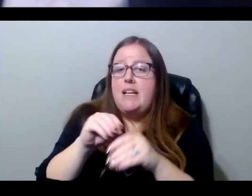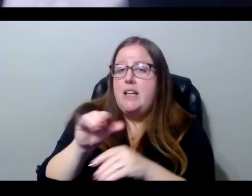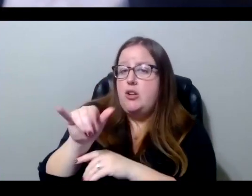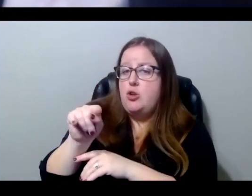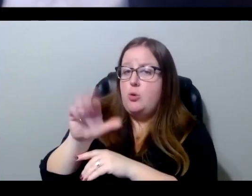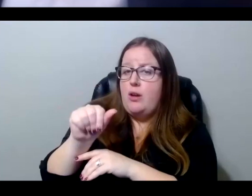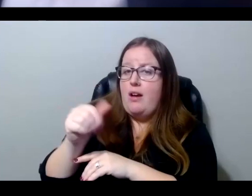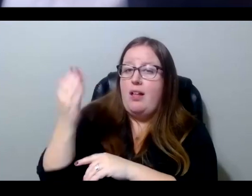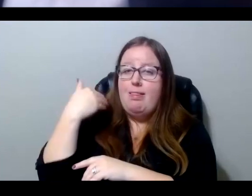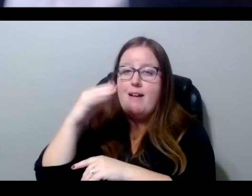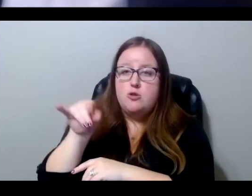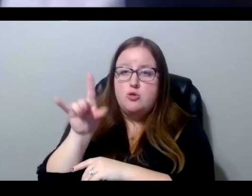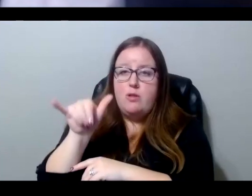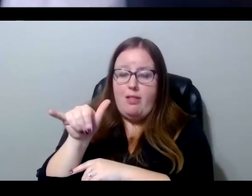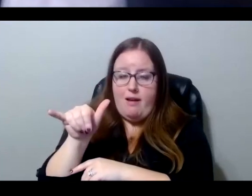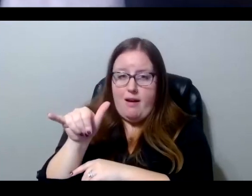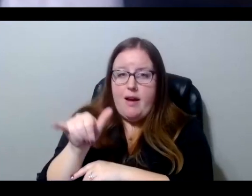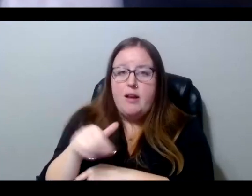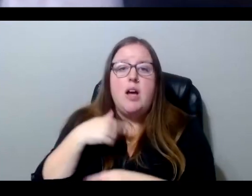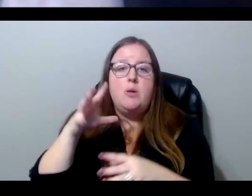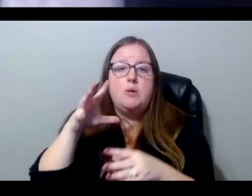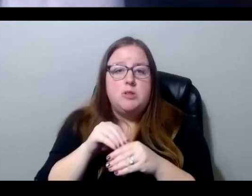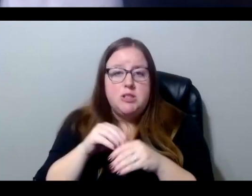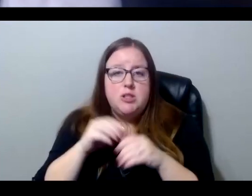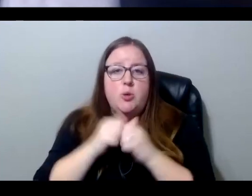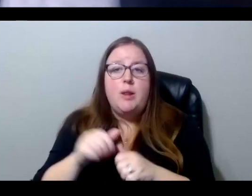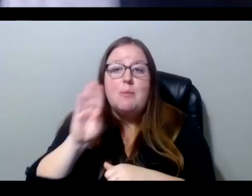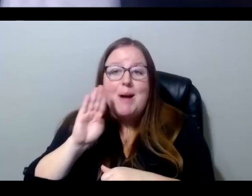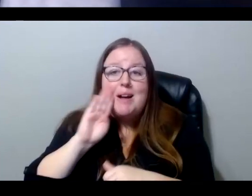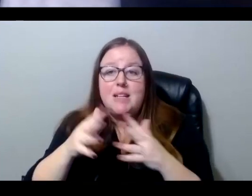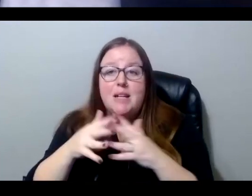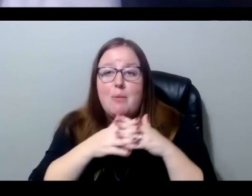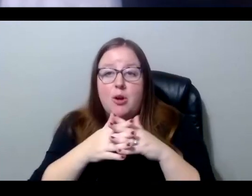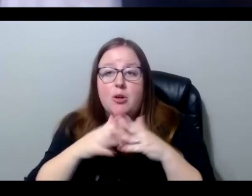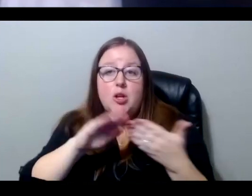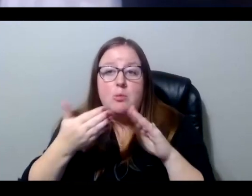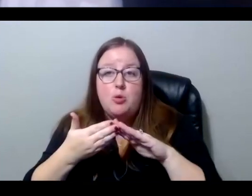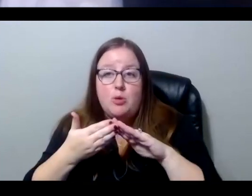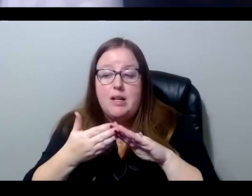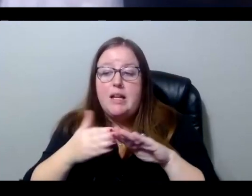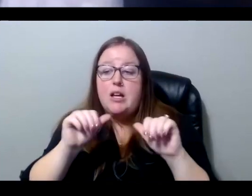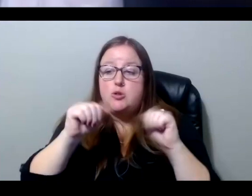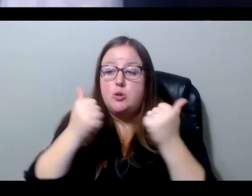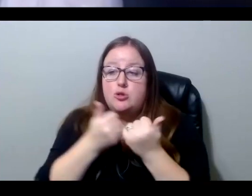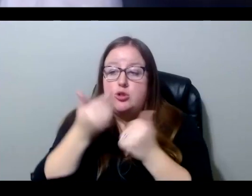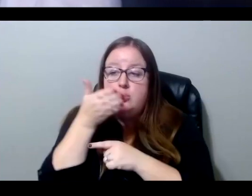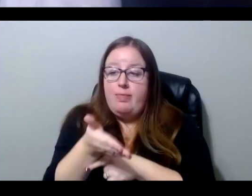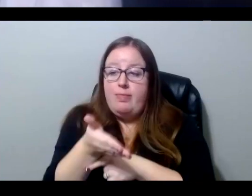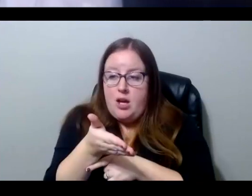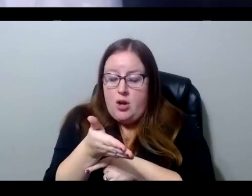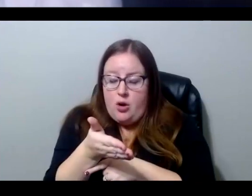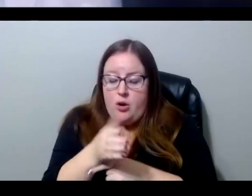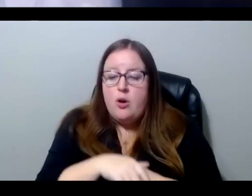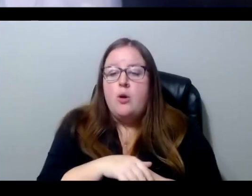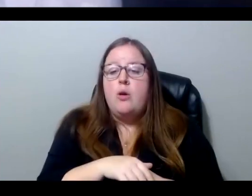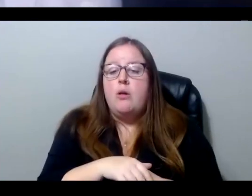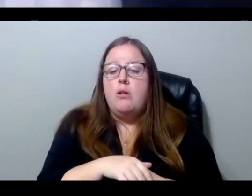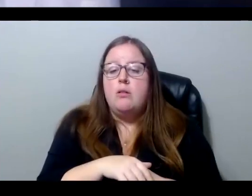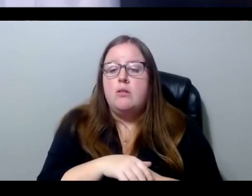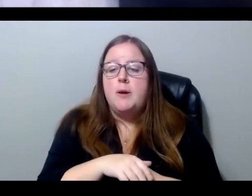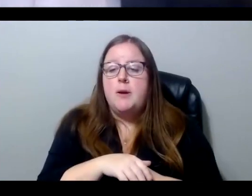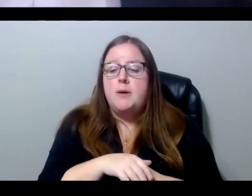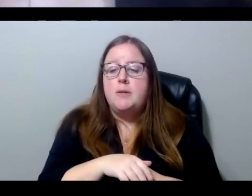there is some of that, certainly. But I don't totally know how it's going to be received.